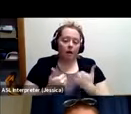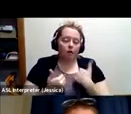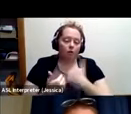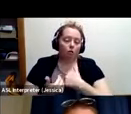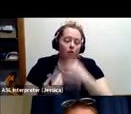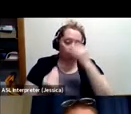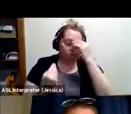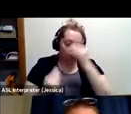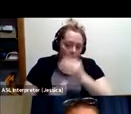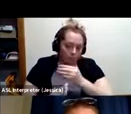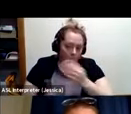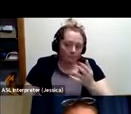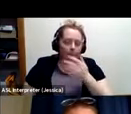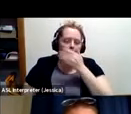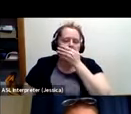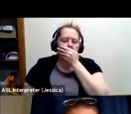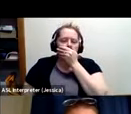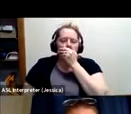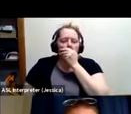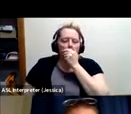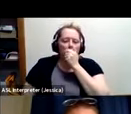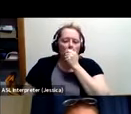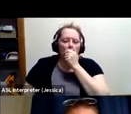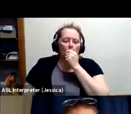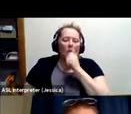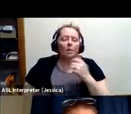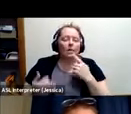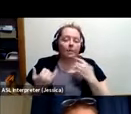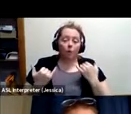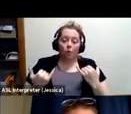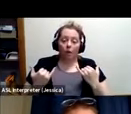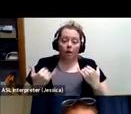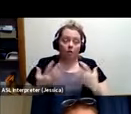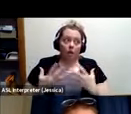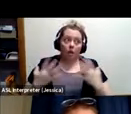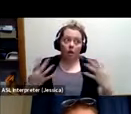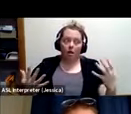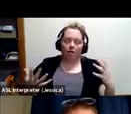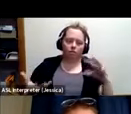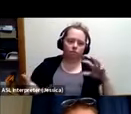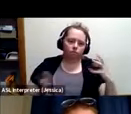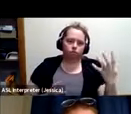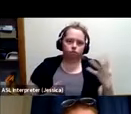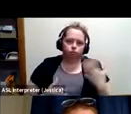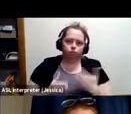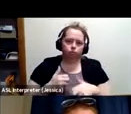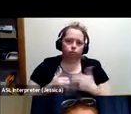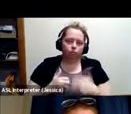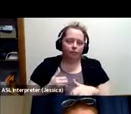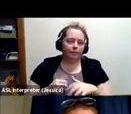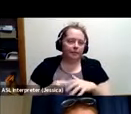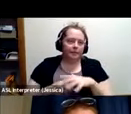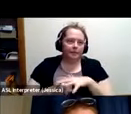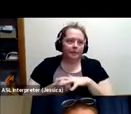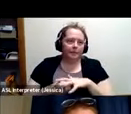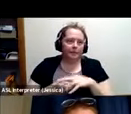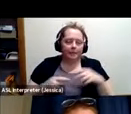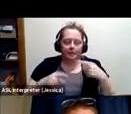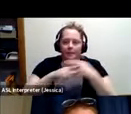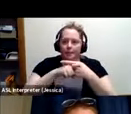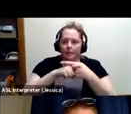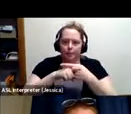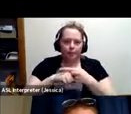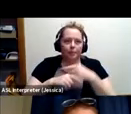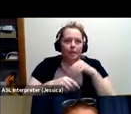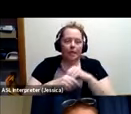that right now, you know, there's a lot of turmoil and unrest in our city. And I'm so impressed by how many